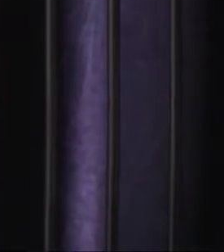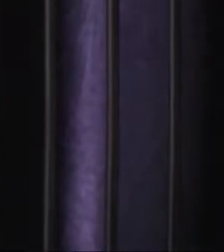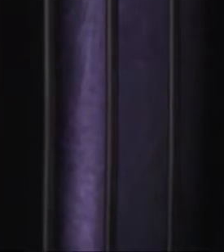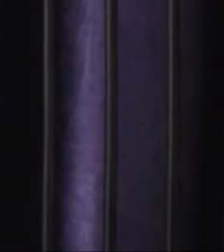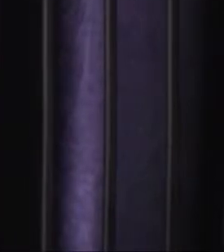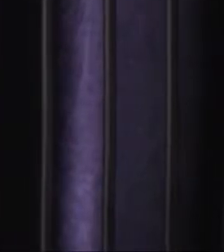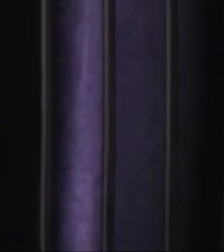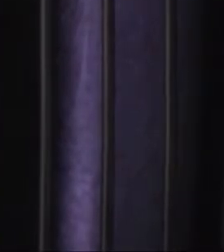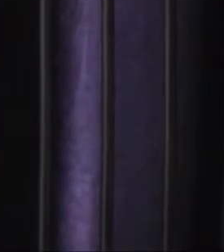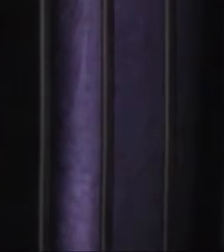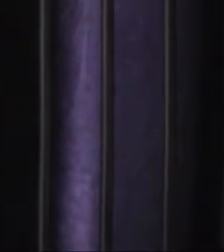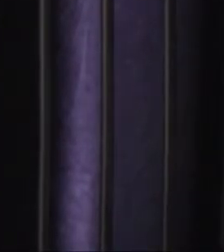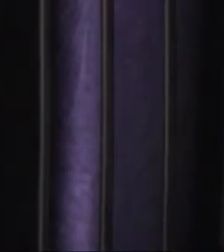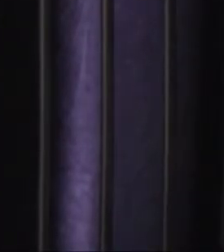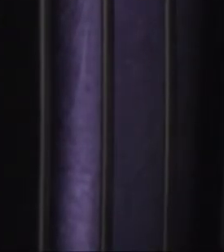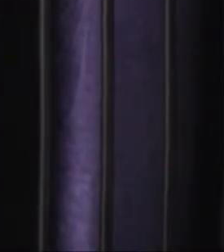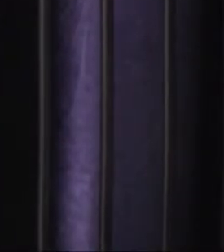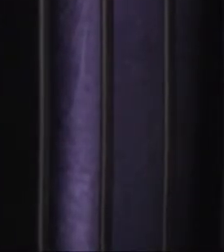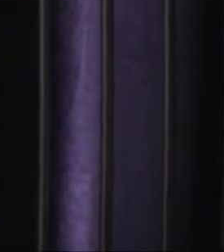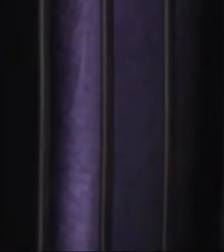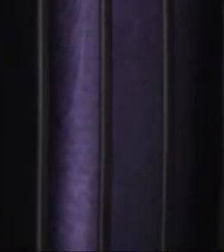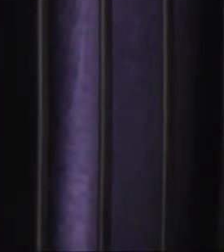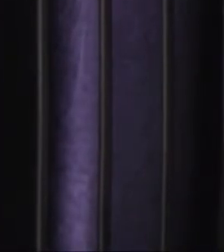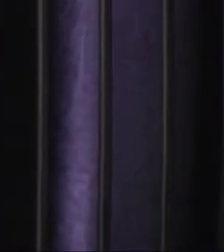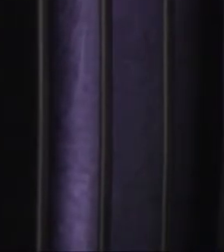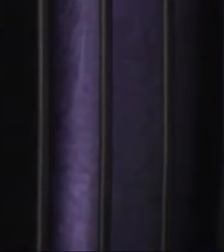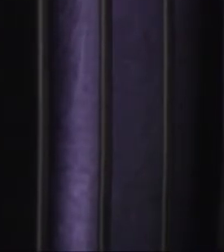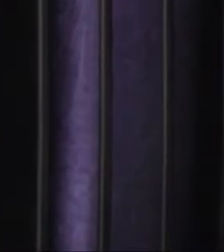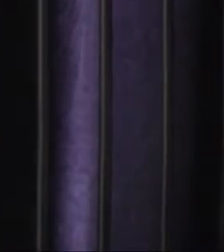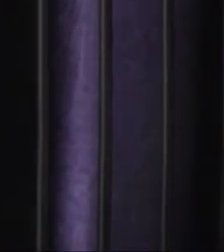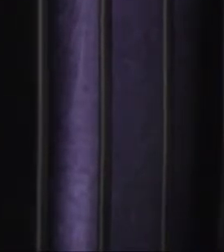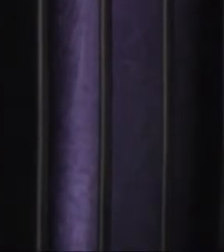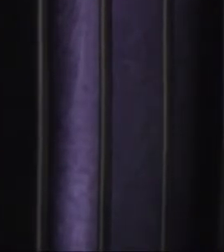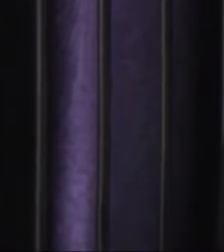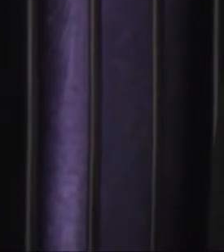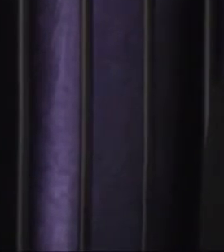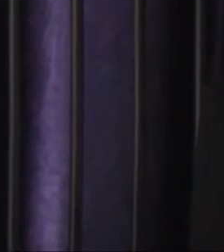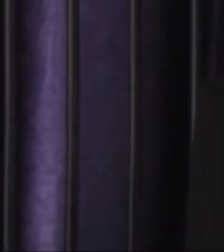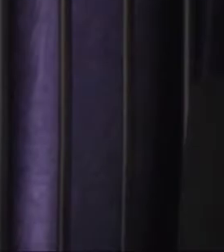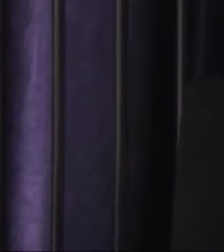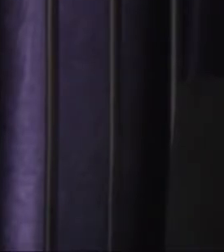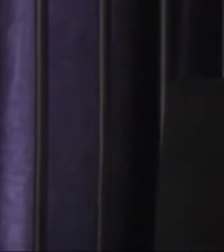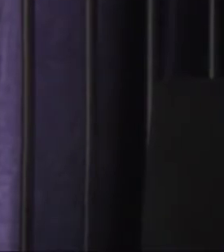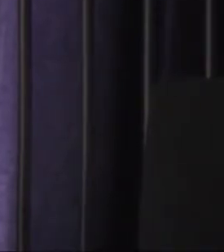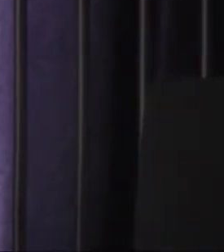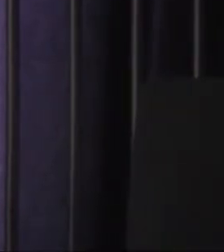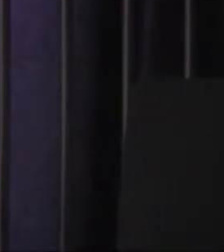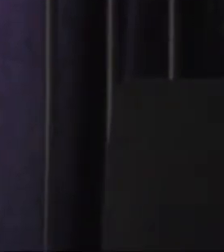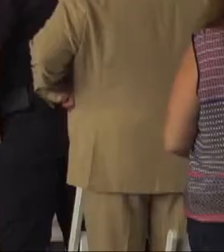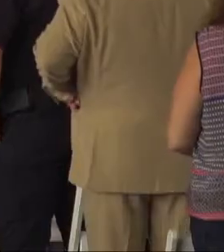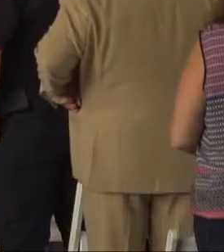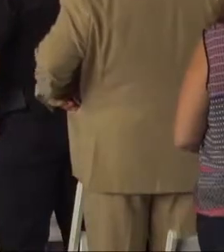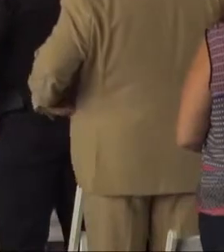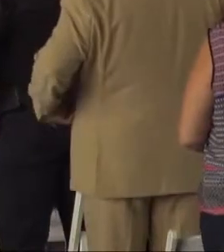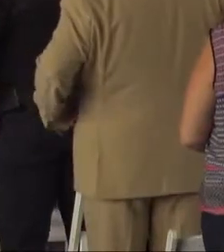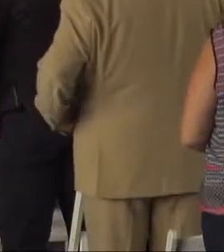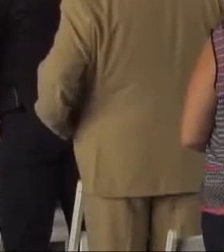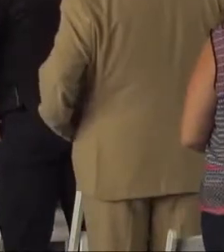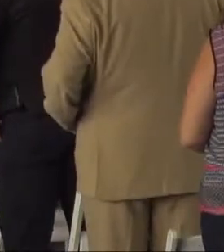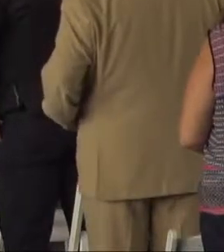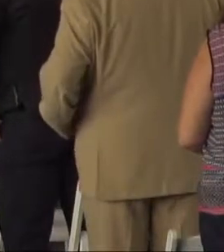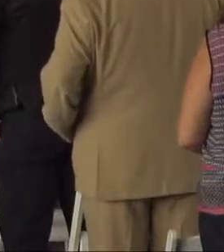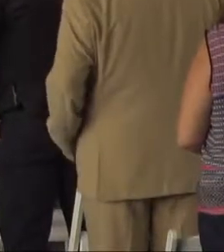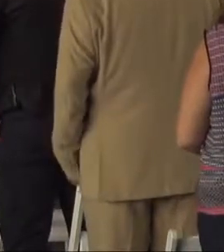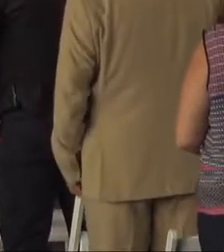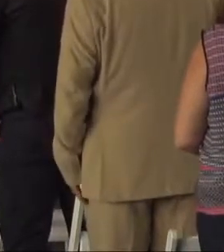you can help somebody else stay up as well, okay? All right, go ahead and start that track for me. Feel free to move